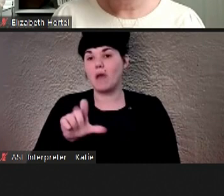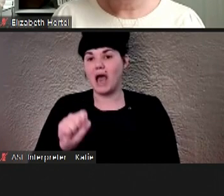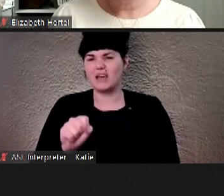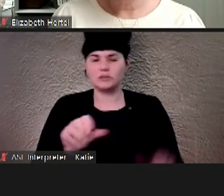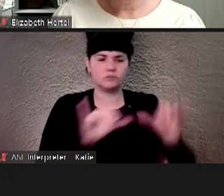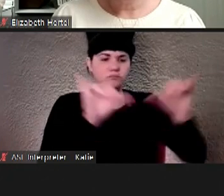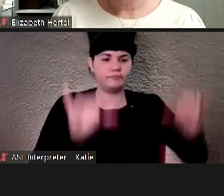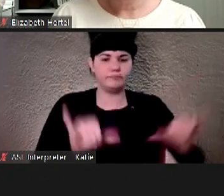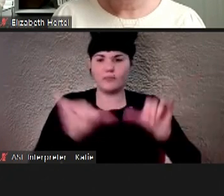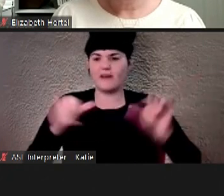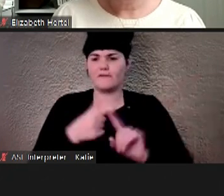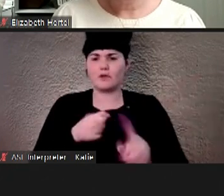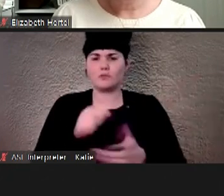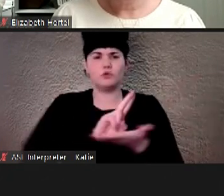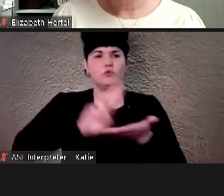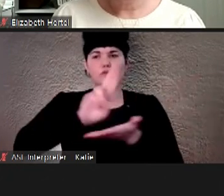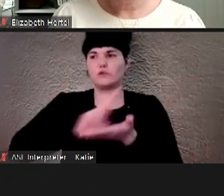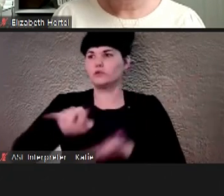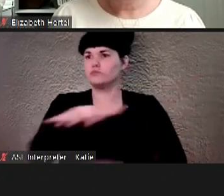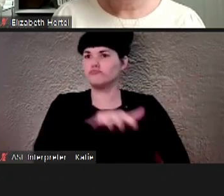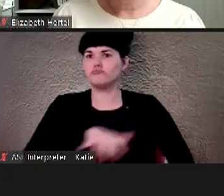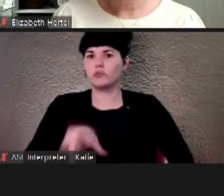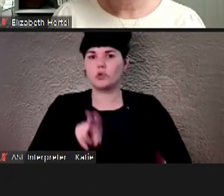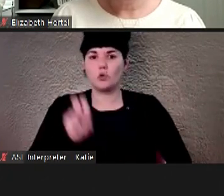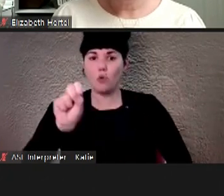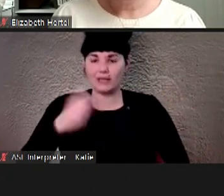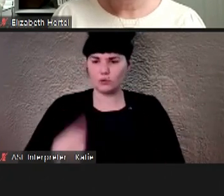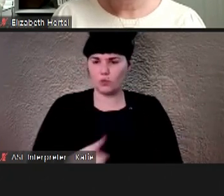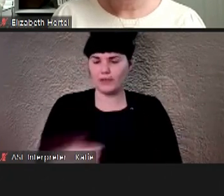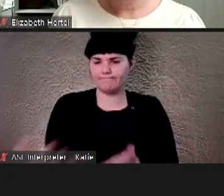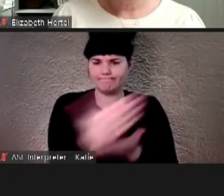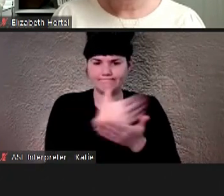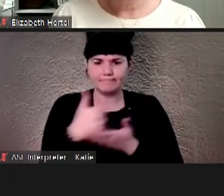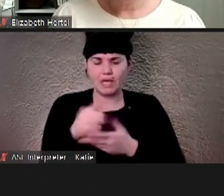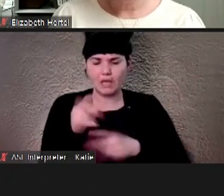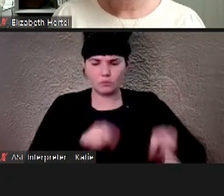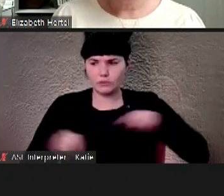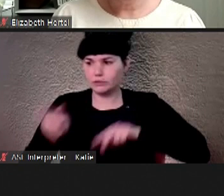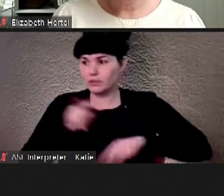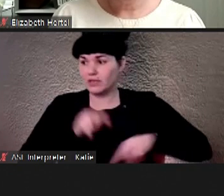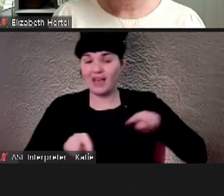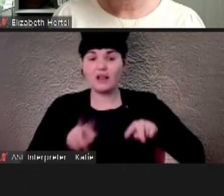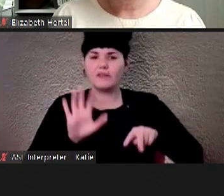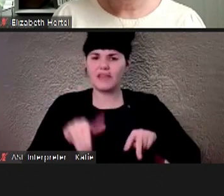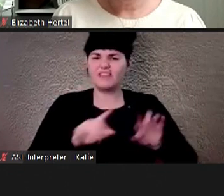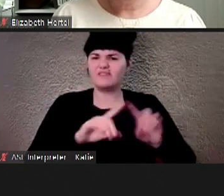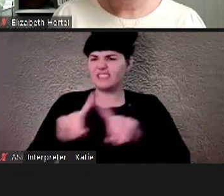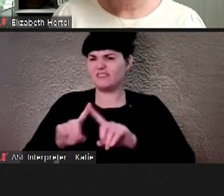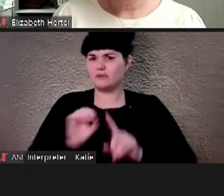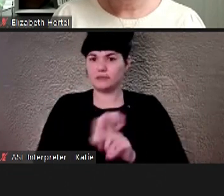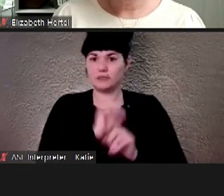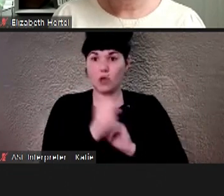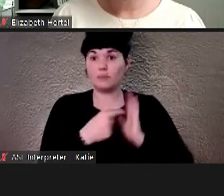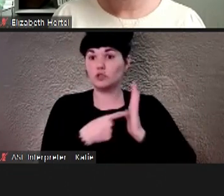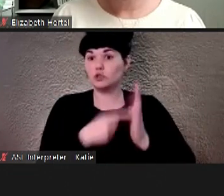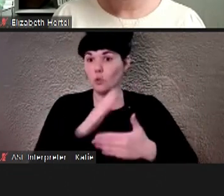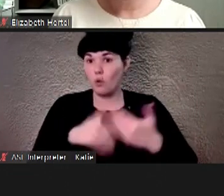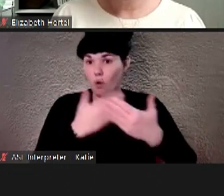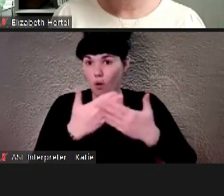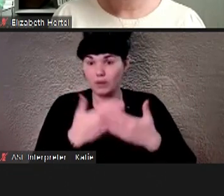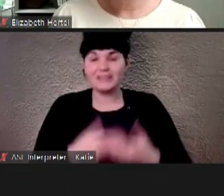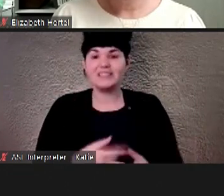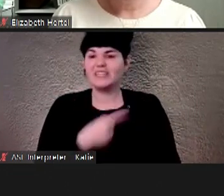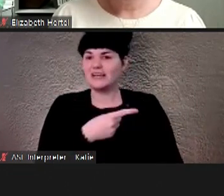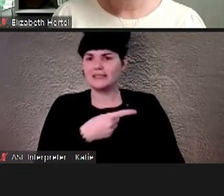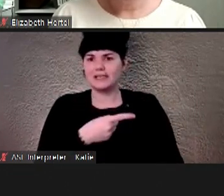country. And these ensemble models have a variety of different scenarios. I'm showing them all to you, from the most pessimistic to the